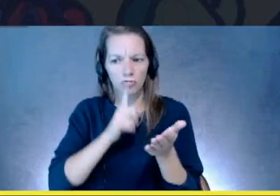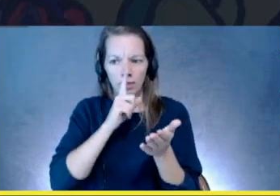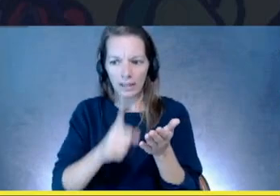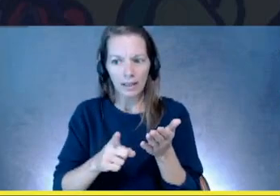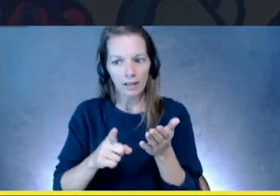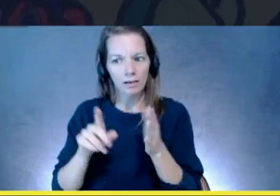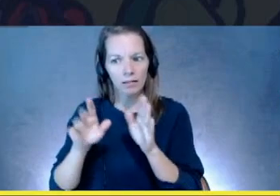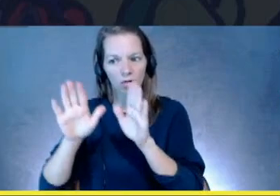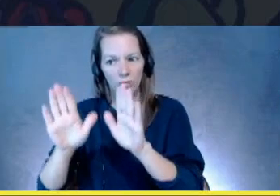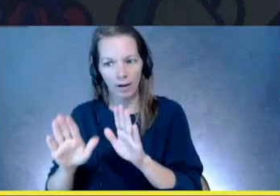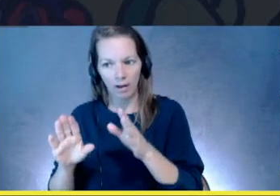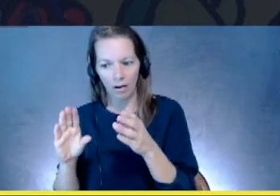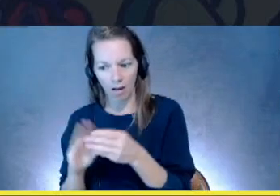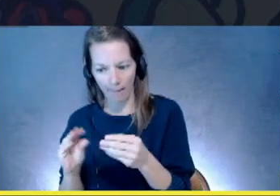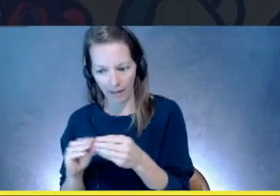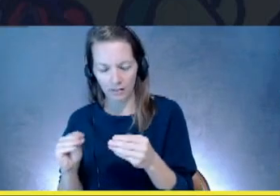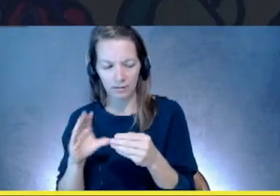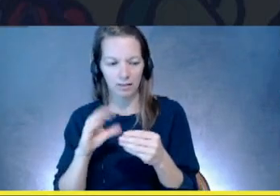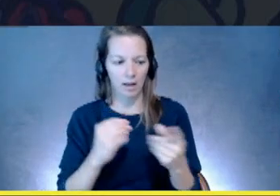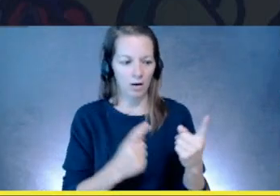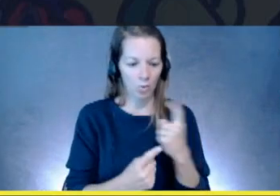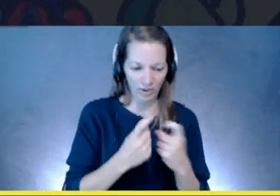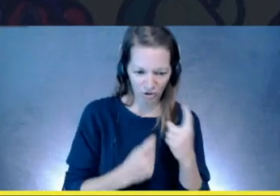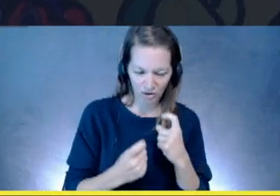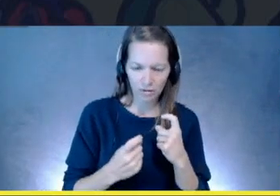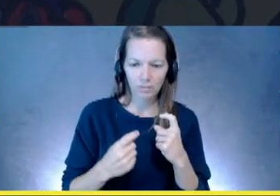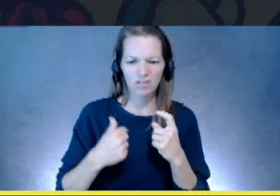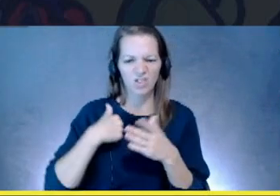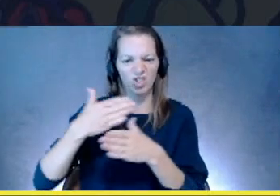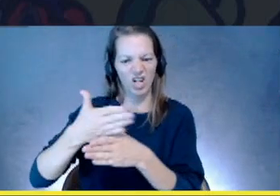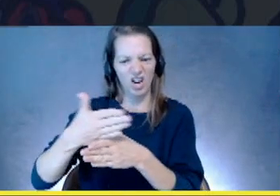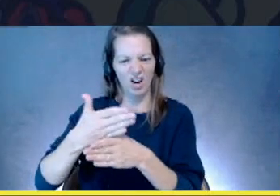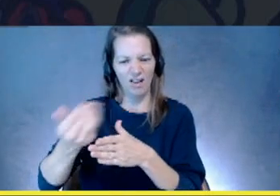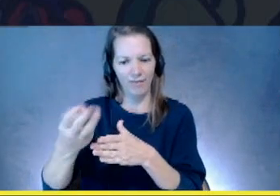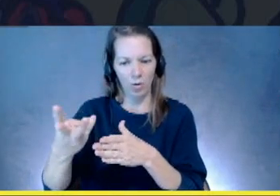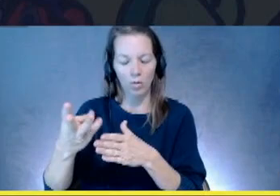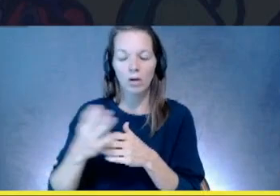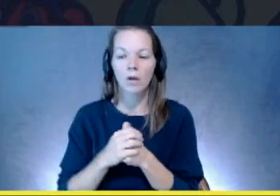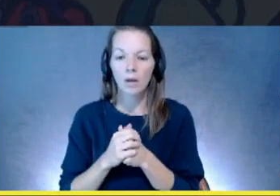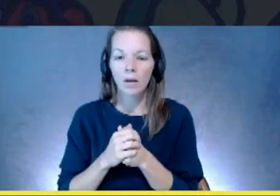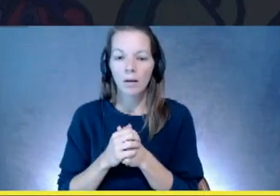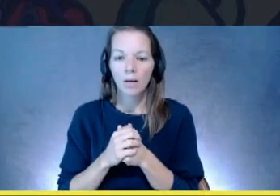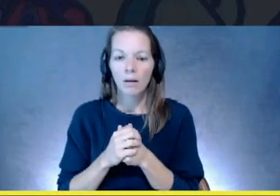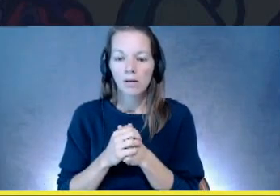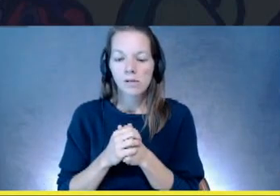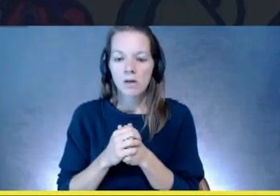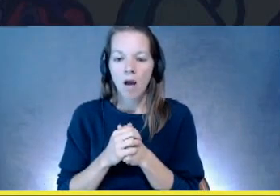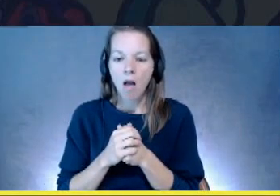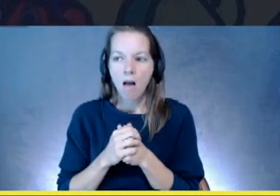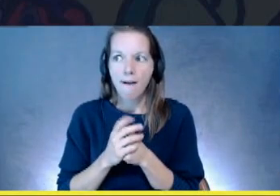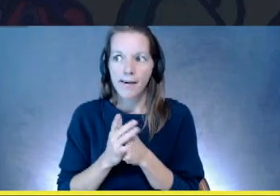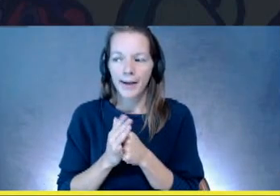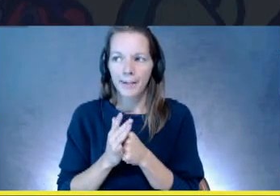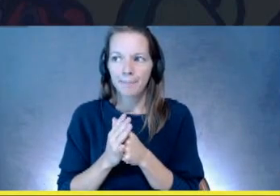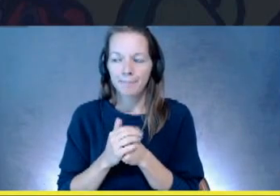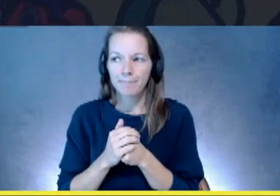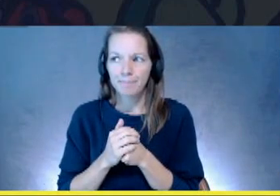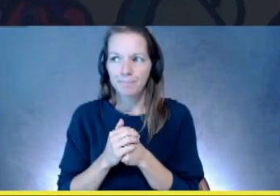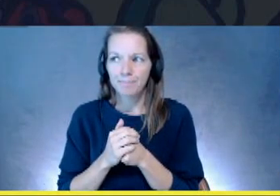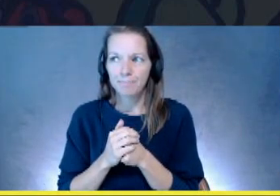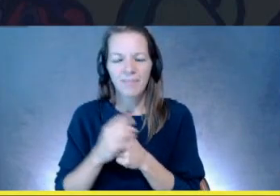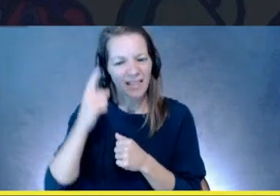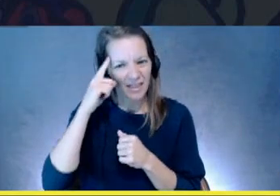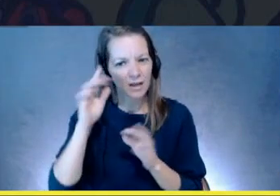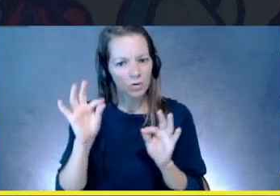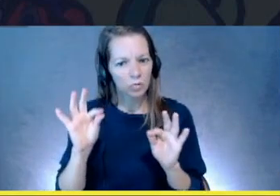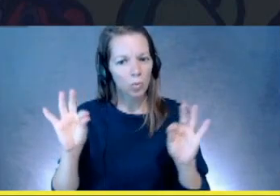questions that have come in from the audience, and I want to share a few of those and get some reaction. But I do think it would be worth a